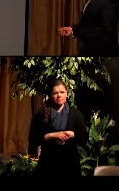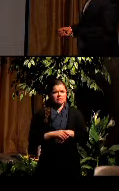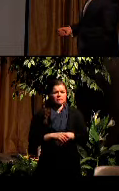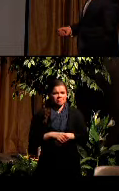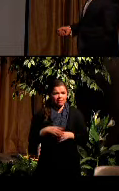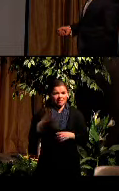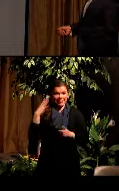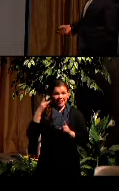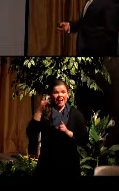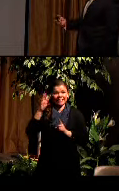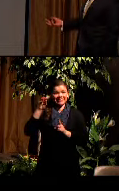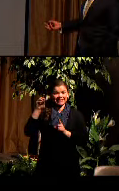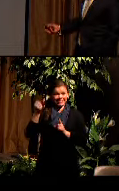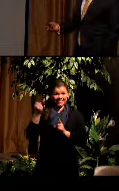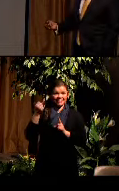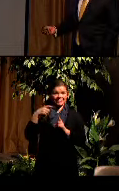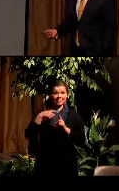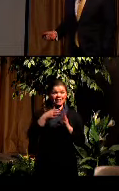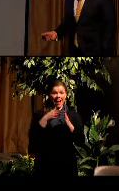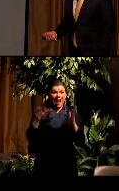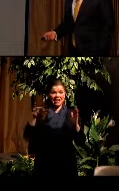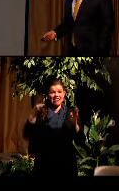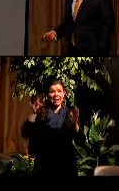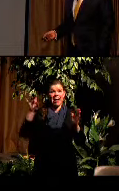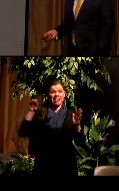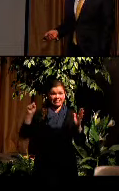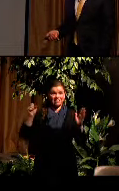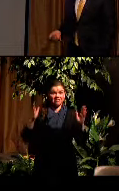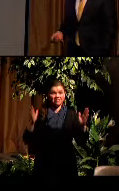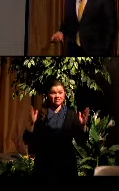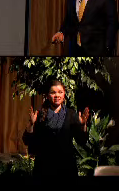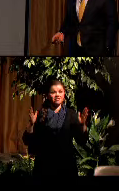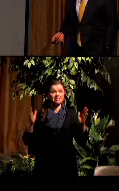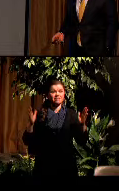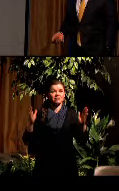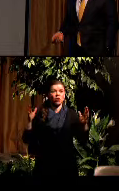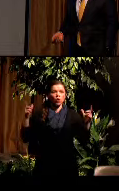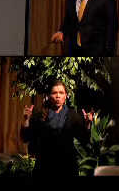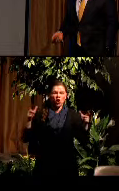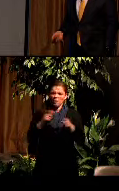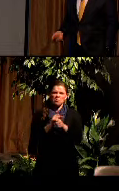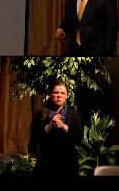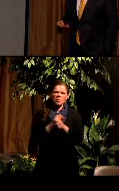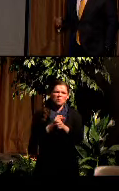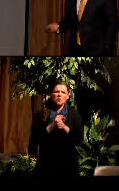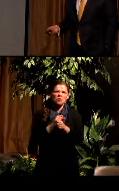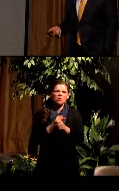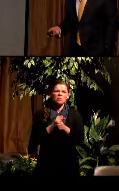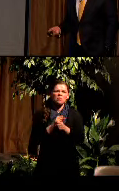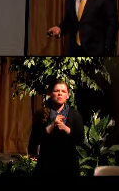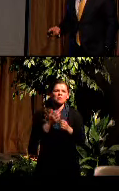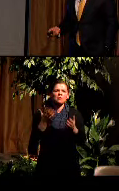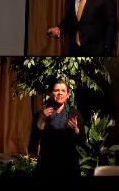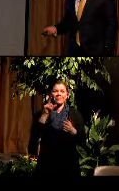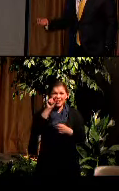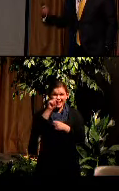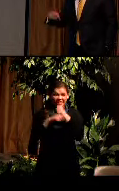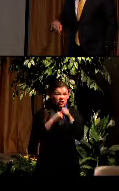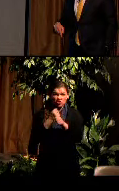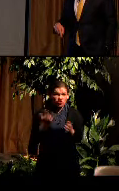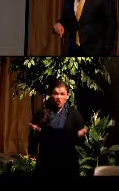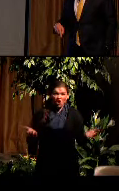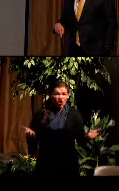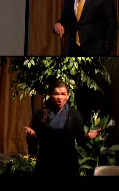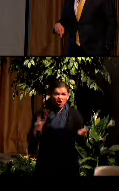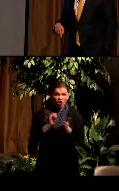went extinct, it went from billions to none in a single person's lifetime. And what I'm going to tell you today is, we're